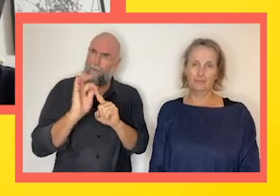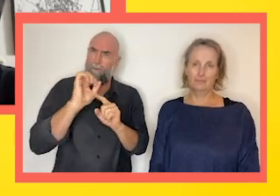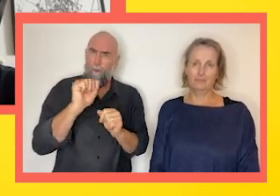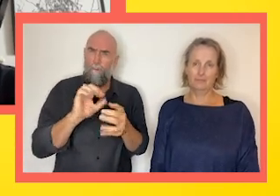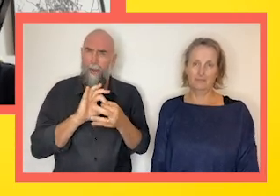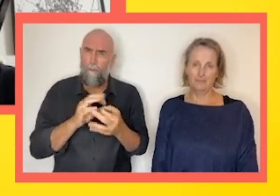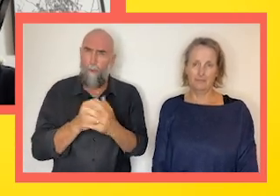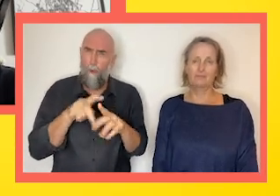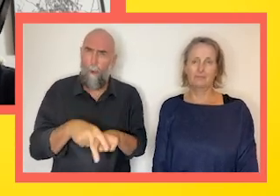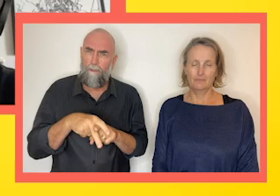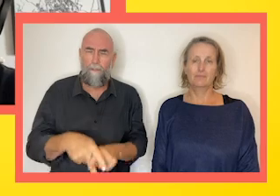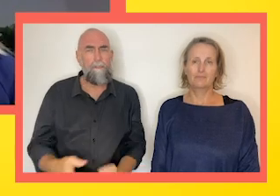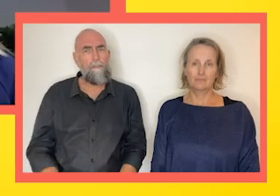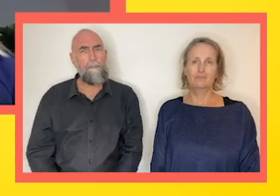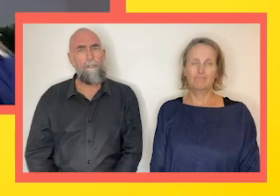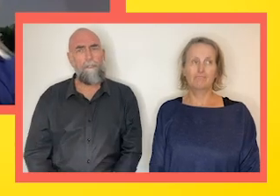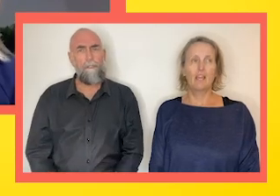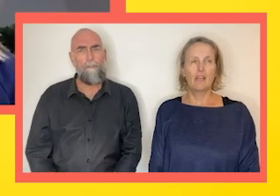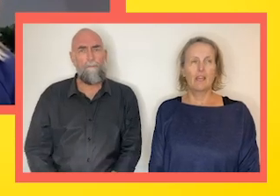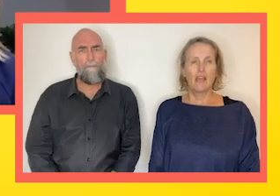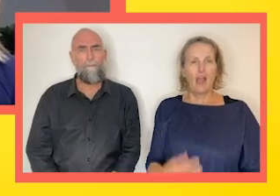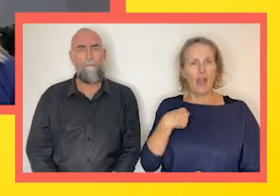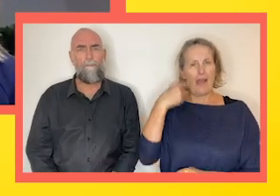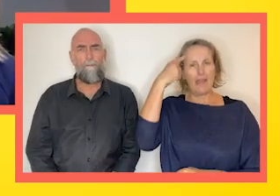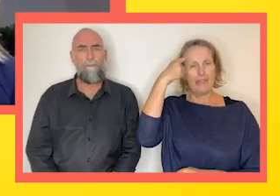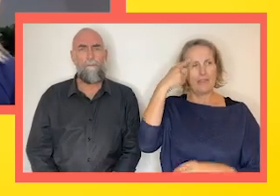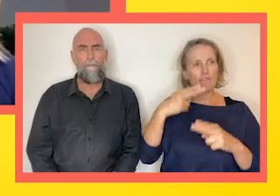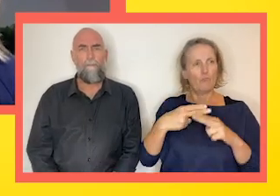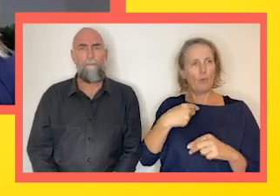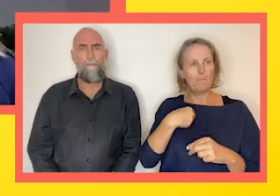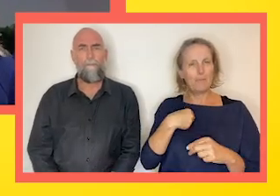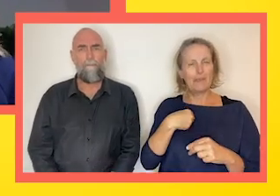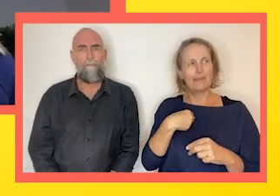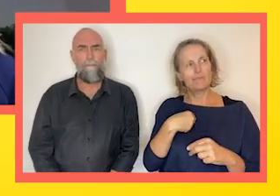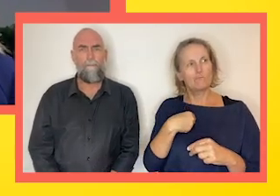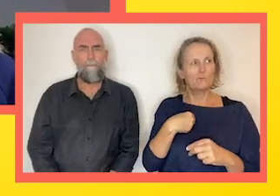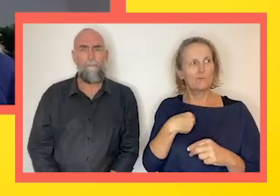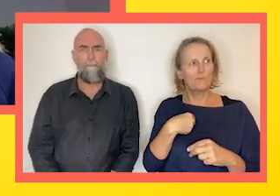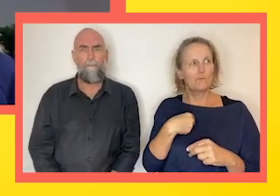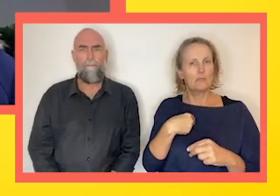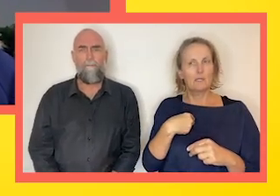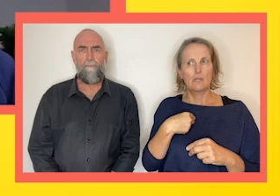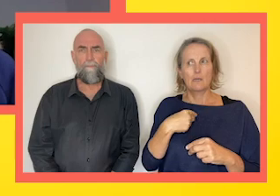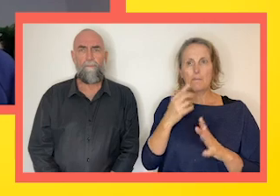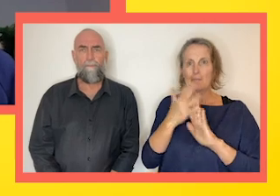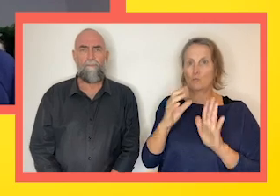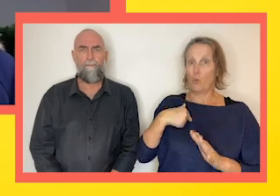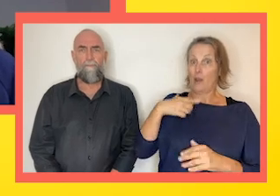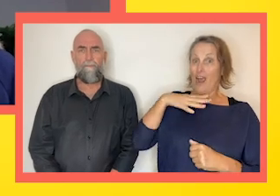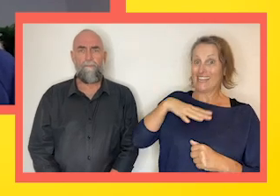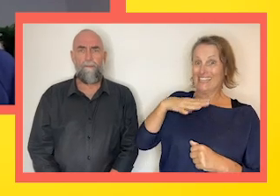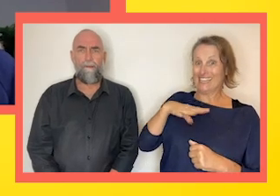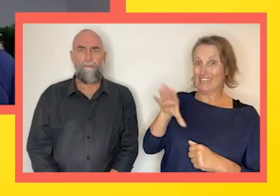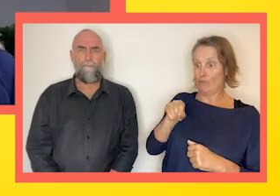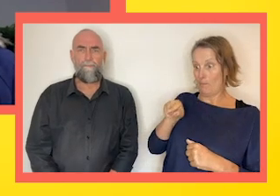relationship quickly? I think for me, it's a really fine combination of the things that I require